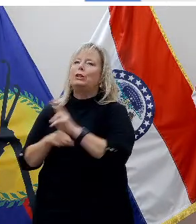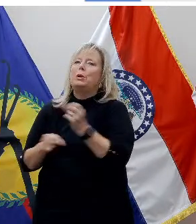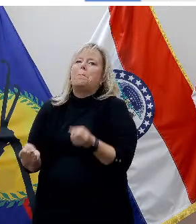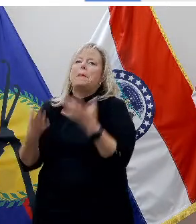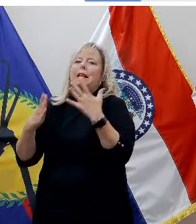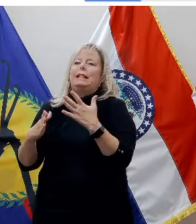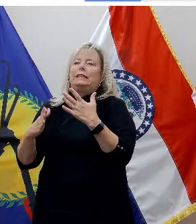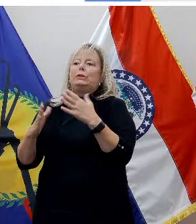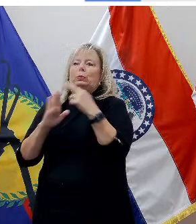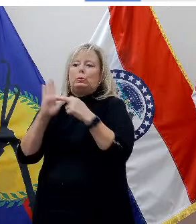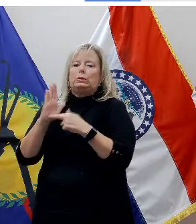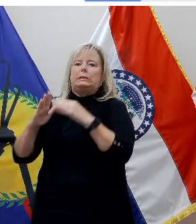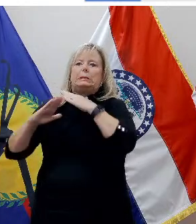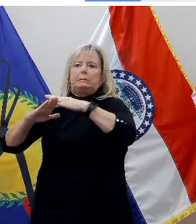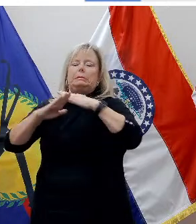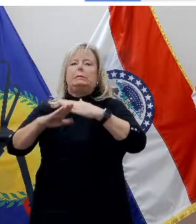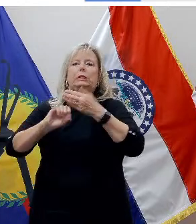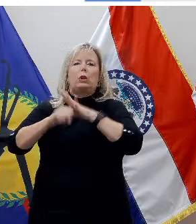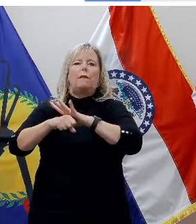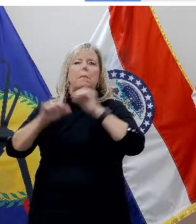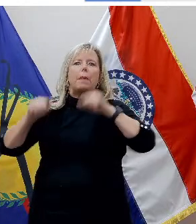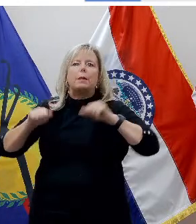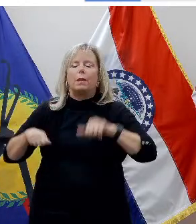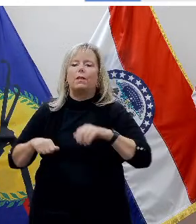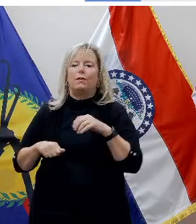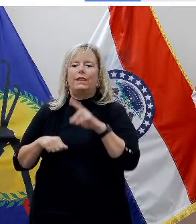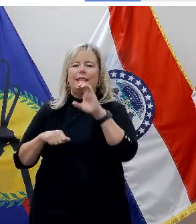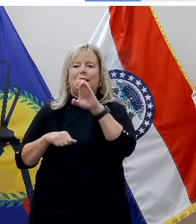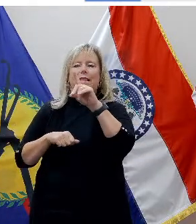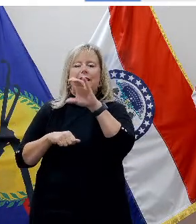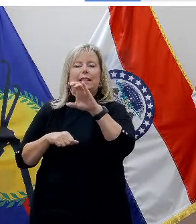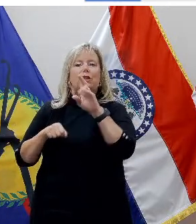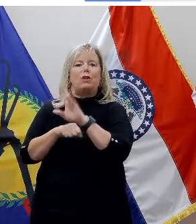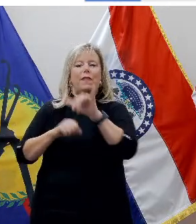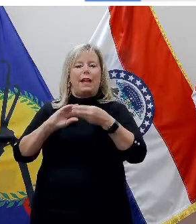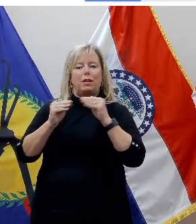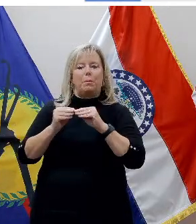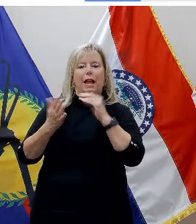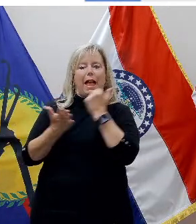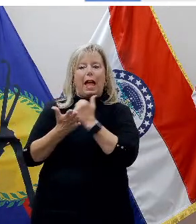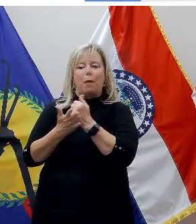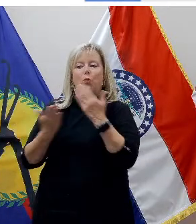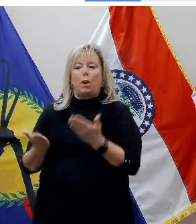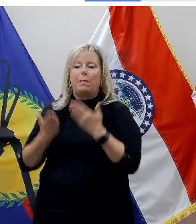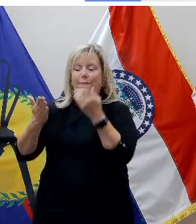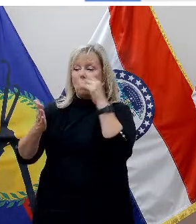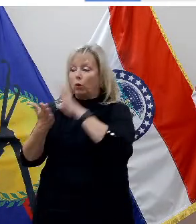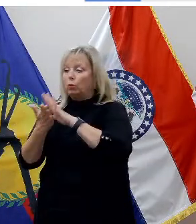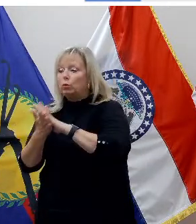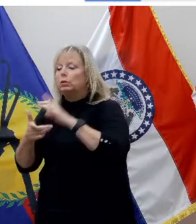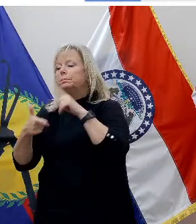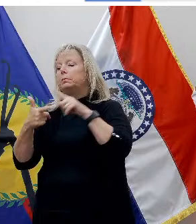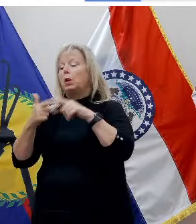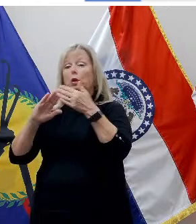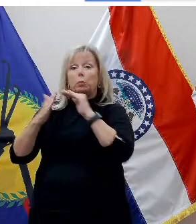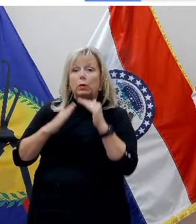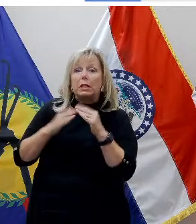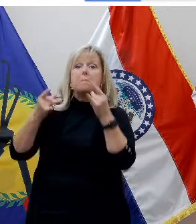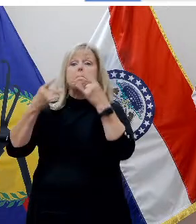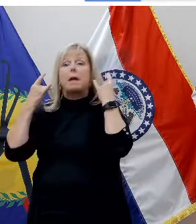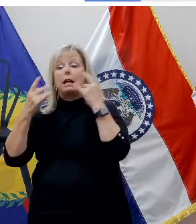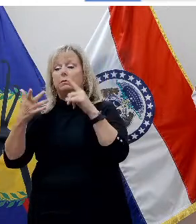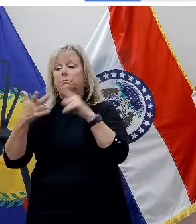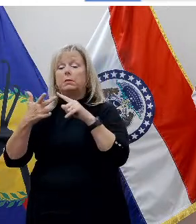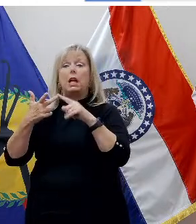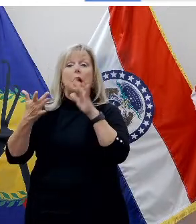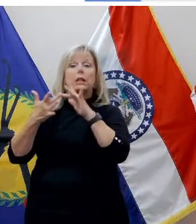as possible. The CDC uses this number to associate their recommendations for schools, for communities, for mask wearing, for contact tracing